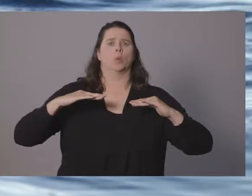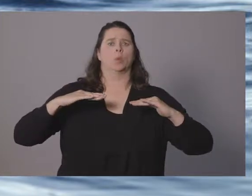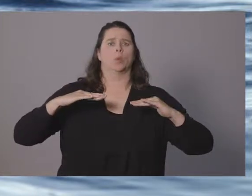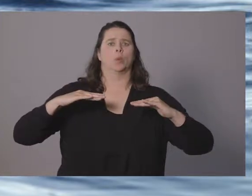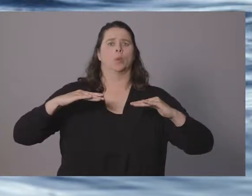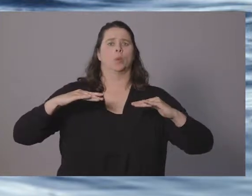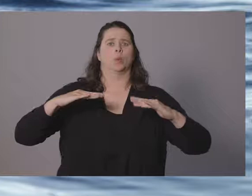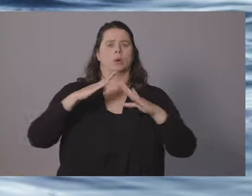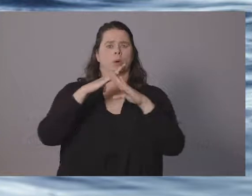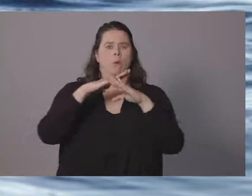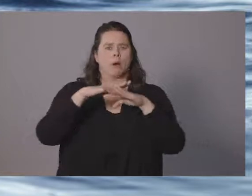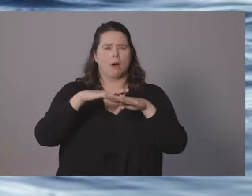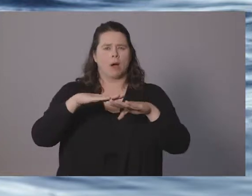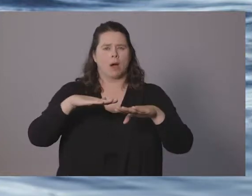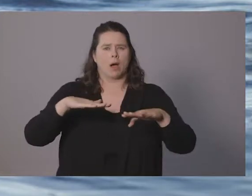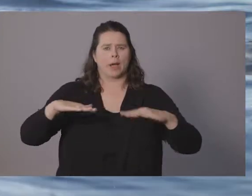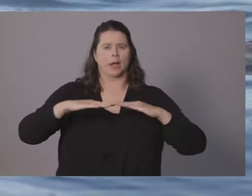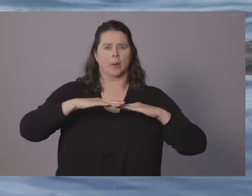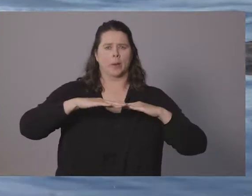doing